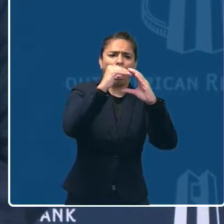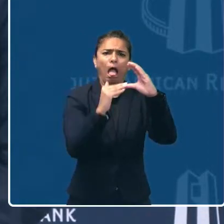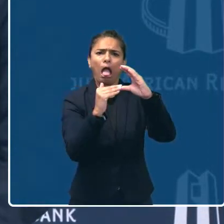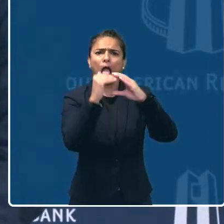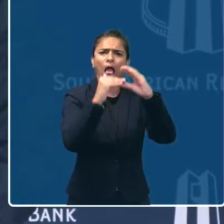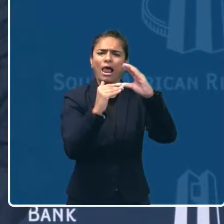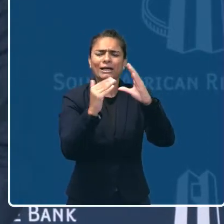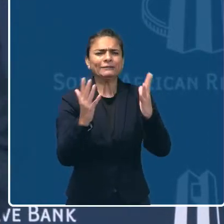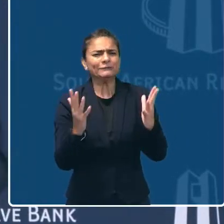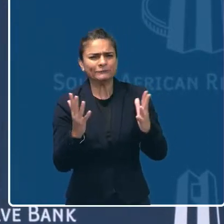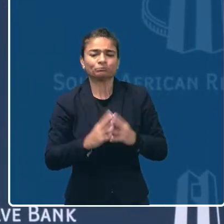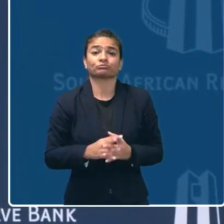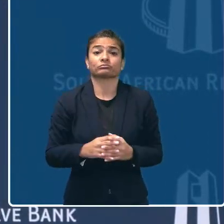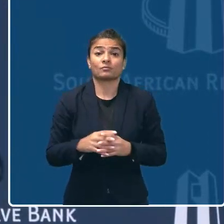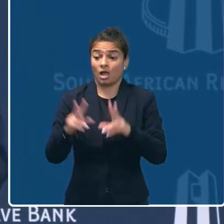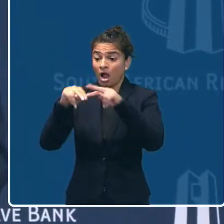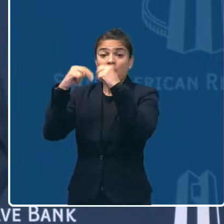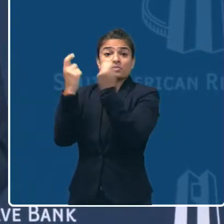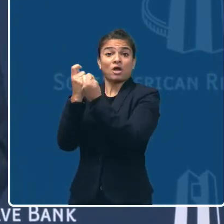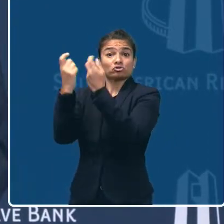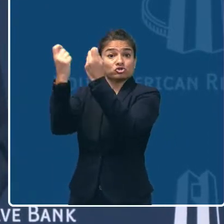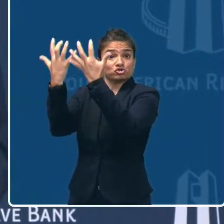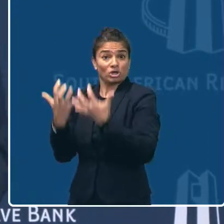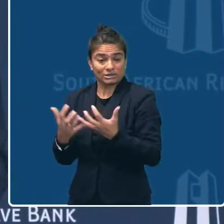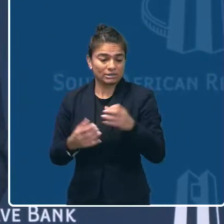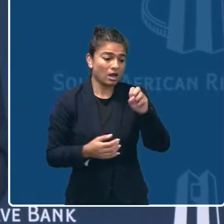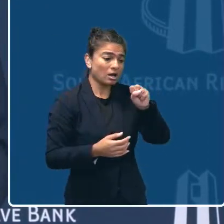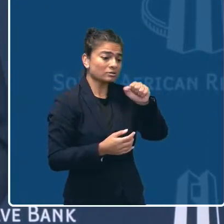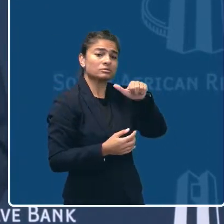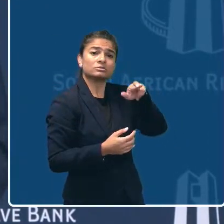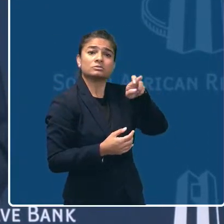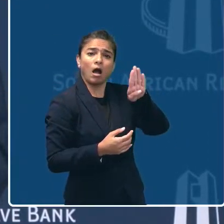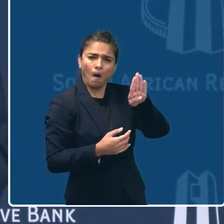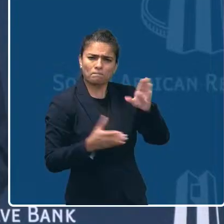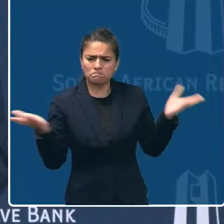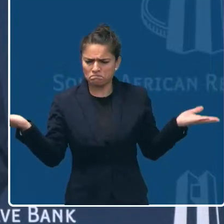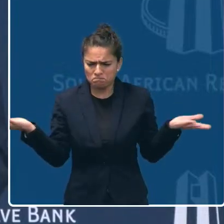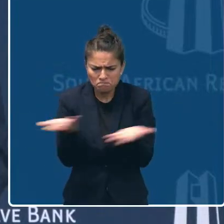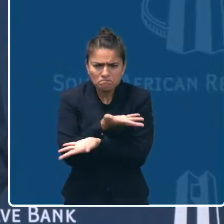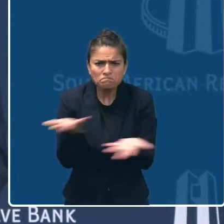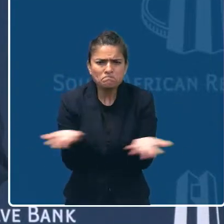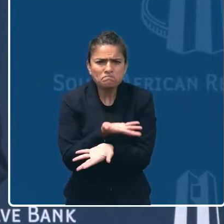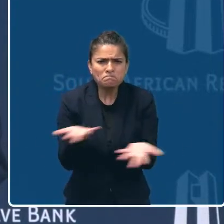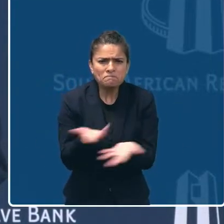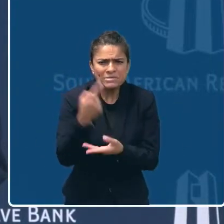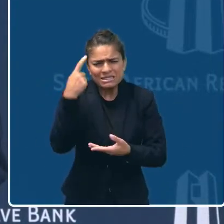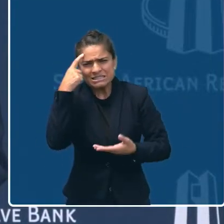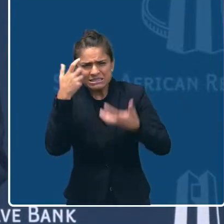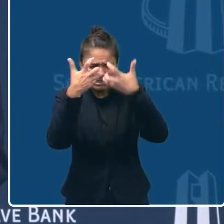engaged extensively on this issue, and technical work is at an advanced stage.